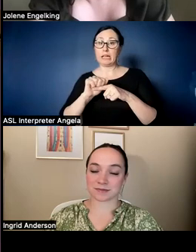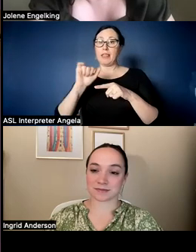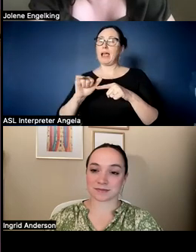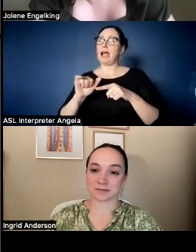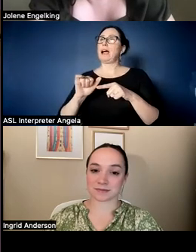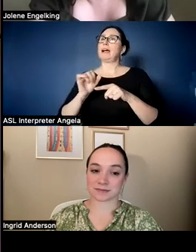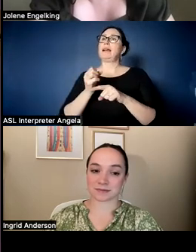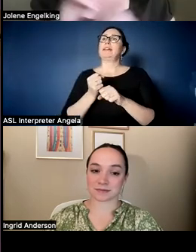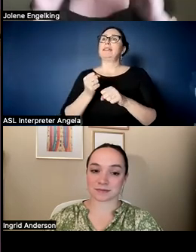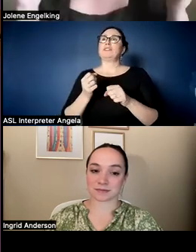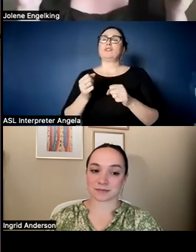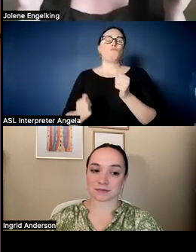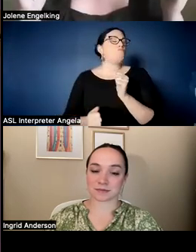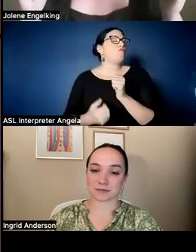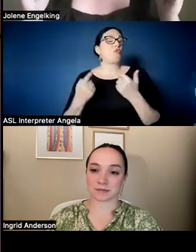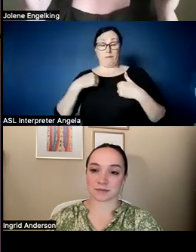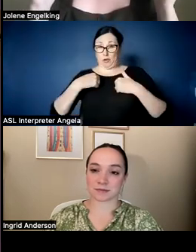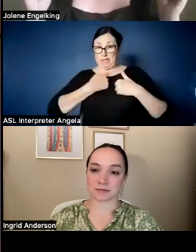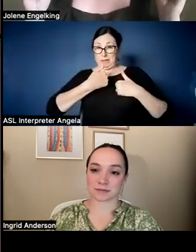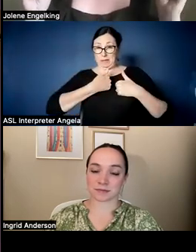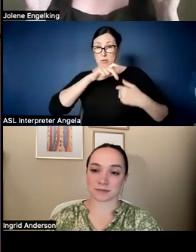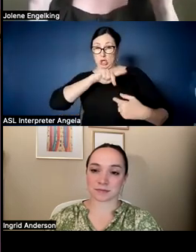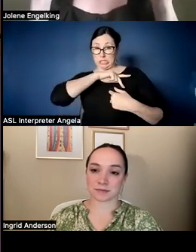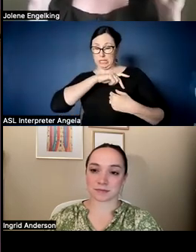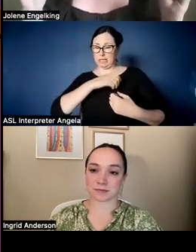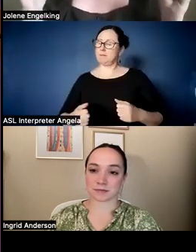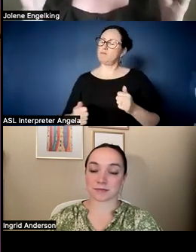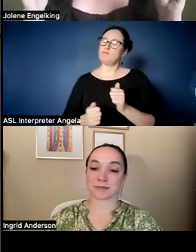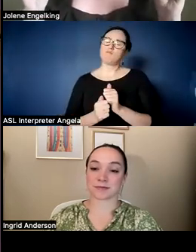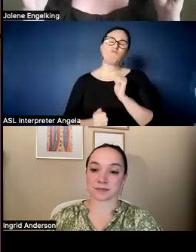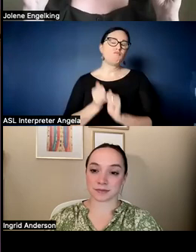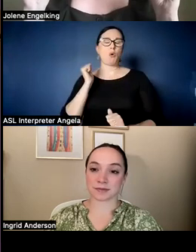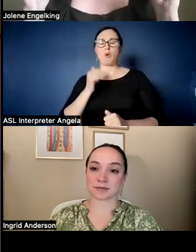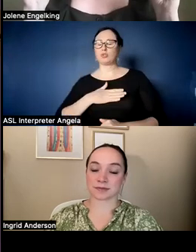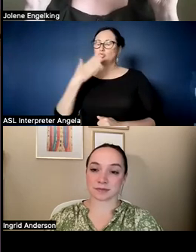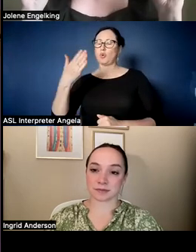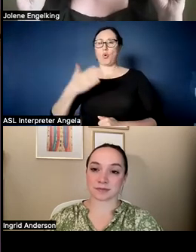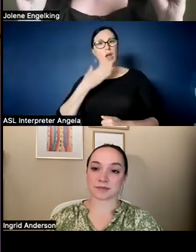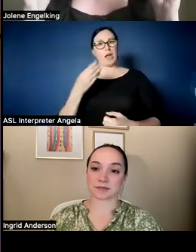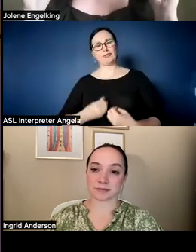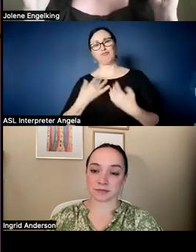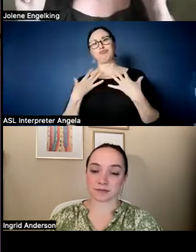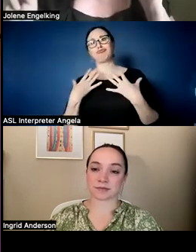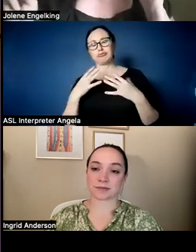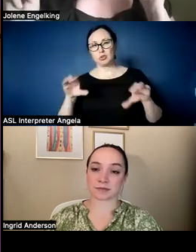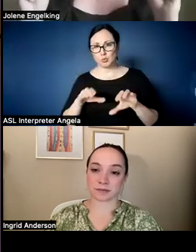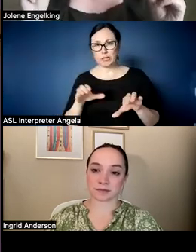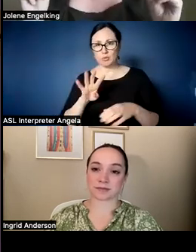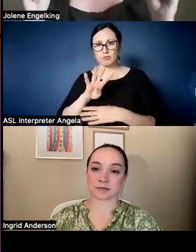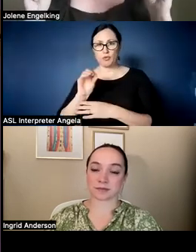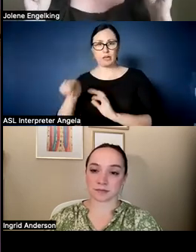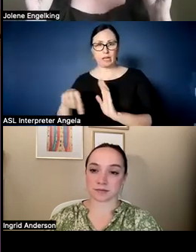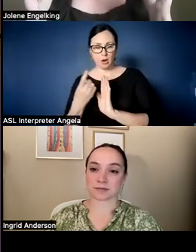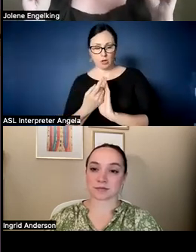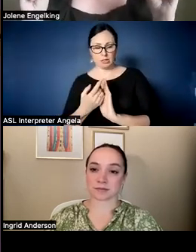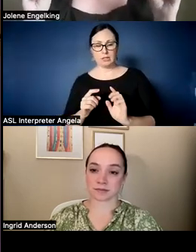in part because it's that consciousness raising. It's sometimes for some people that first moment where, while they know that they're starting to do this work or starting to volunteer